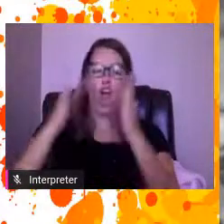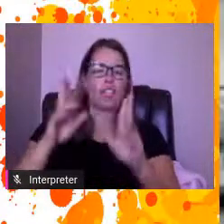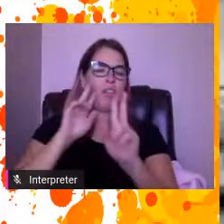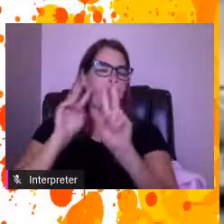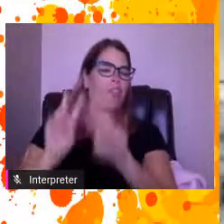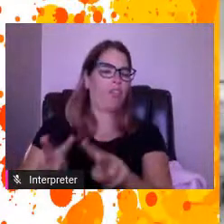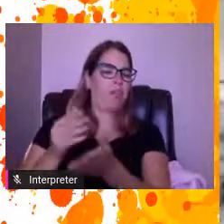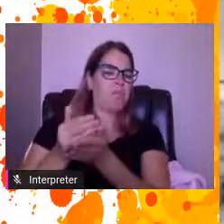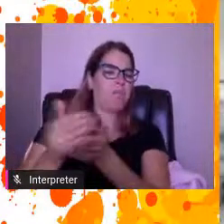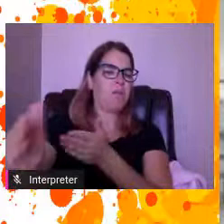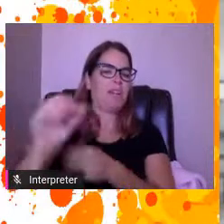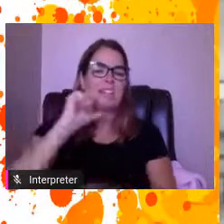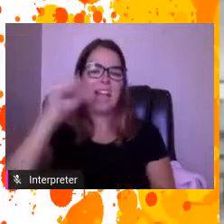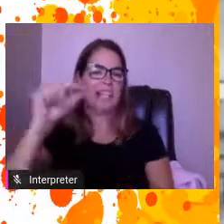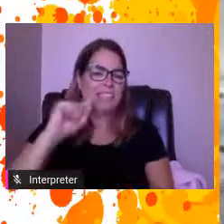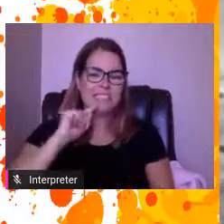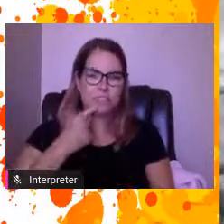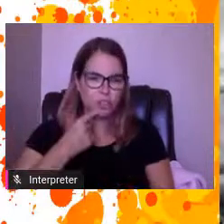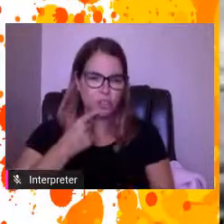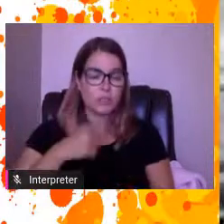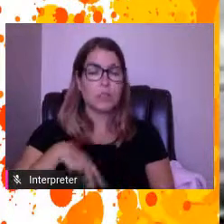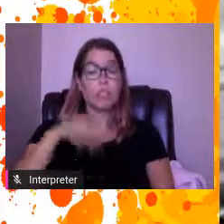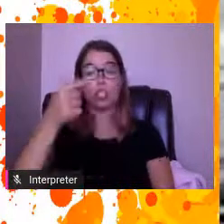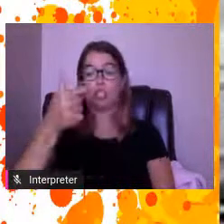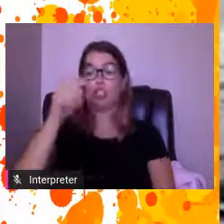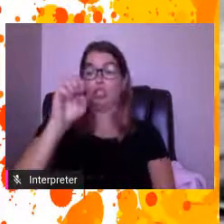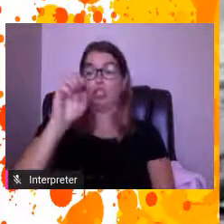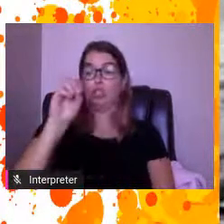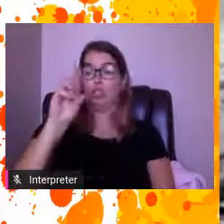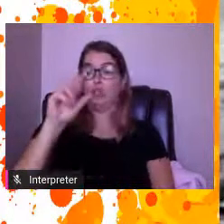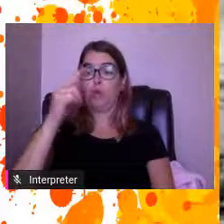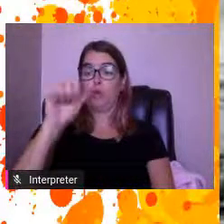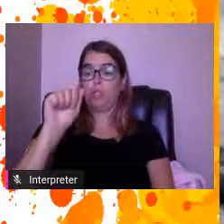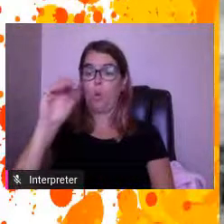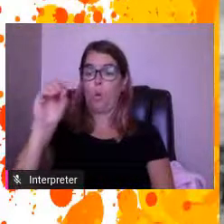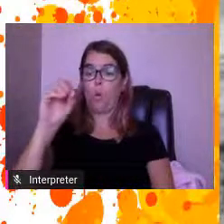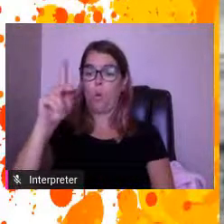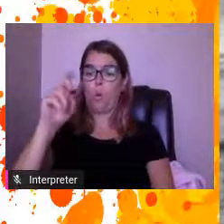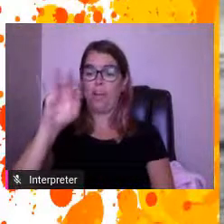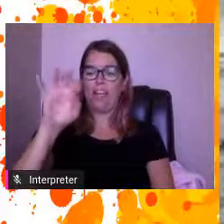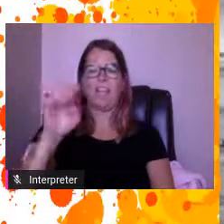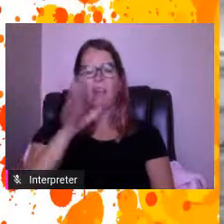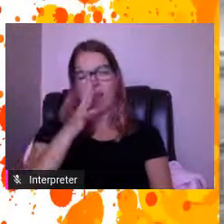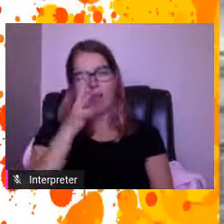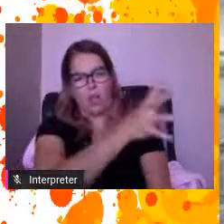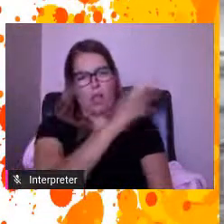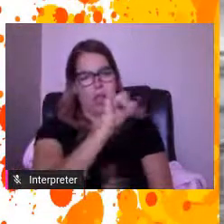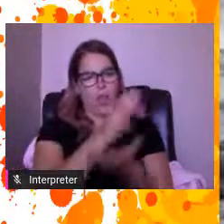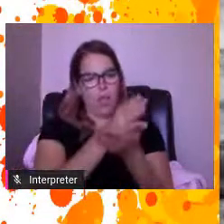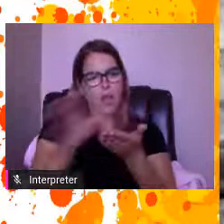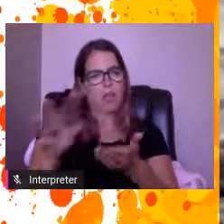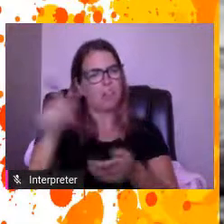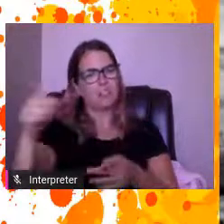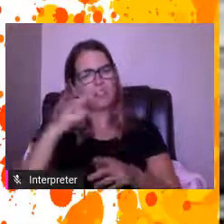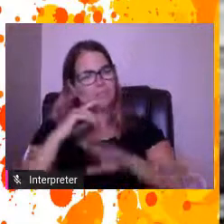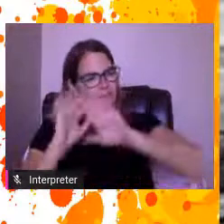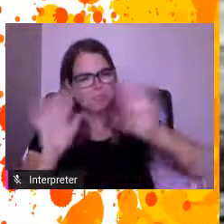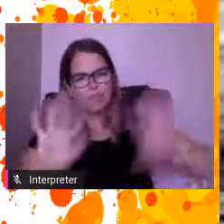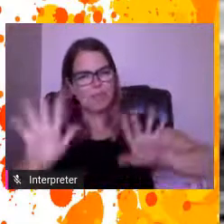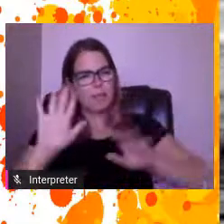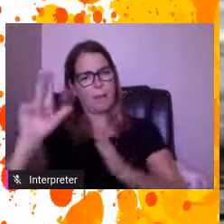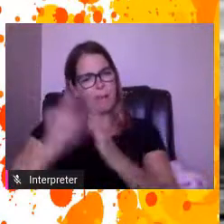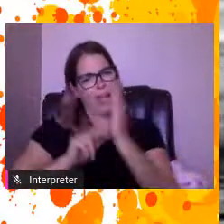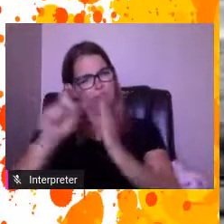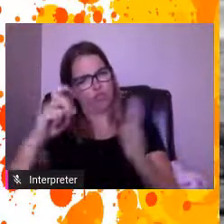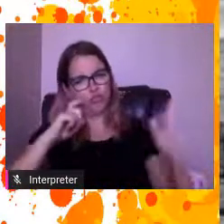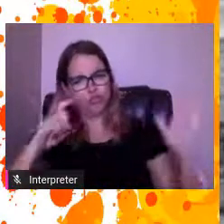serious. Georgia O'Keeffe detested the marginalization of her work and strove to have her paintings recognized on their own merits and